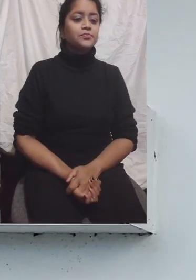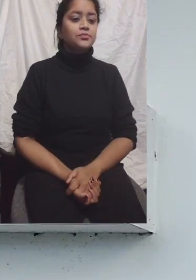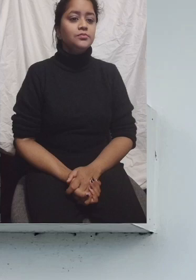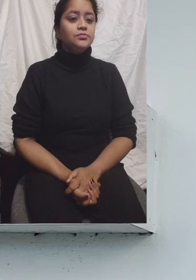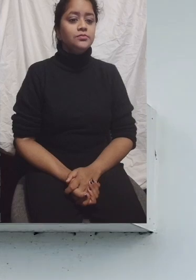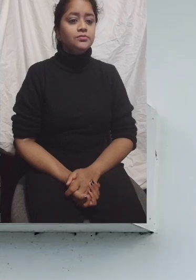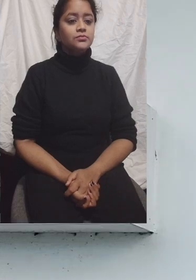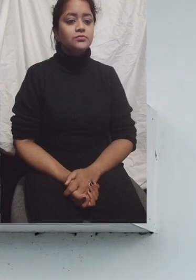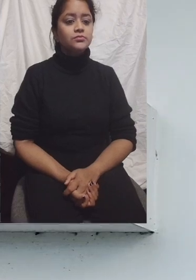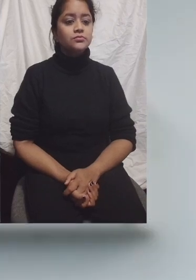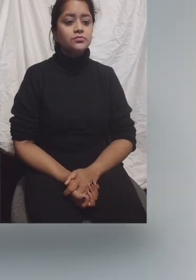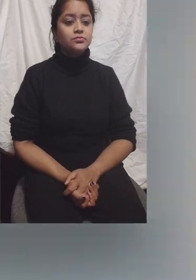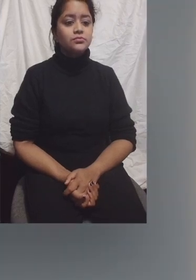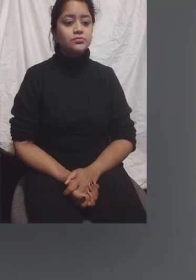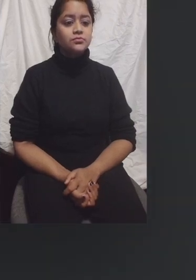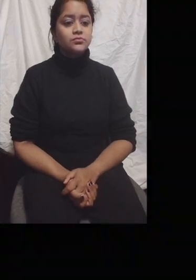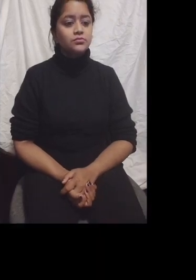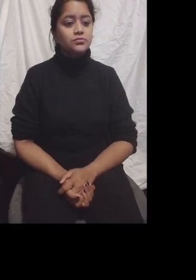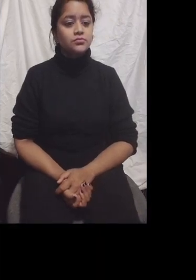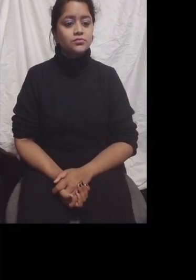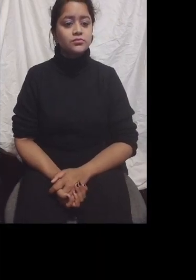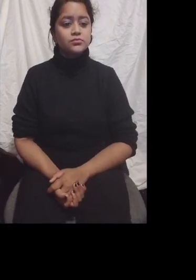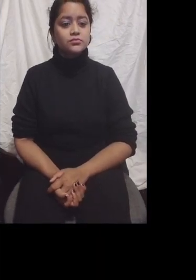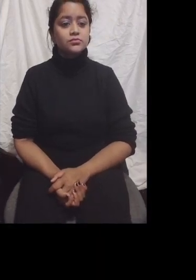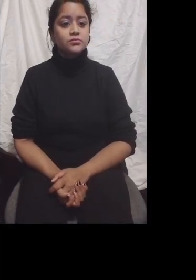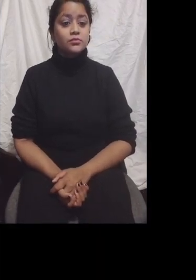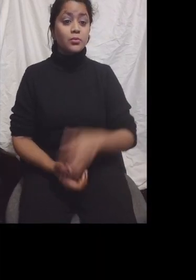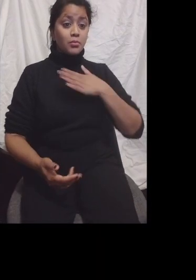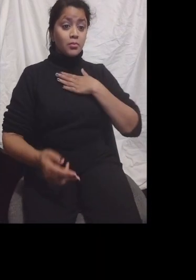much. Thank you for your time, Phoenix.